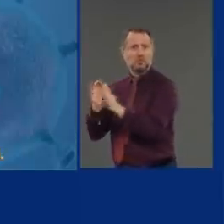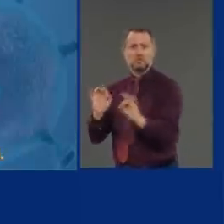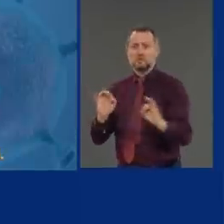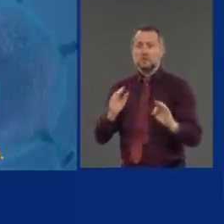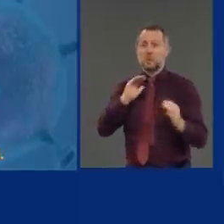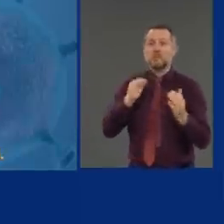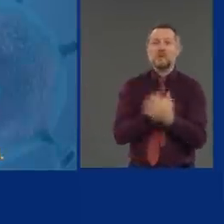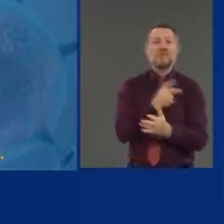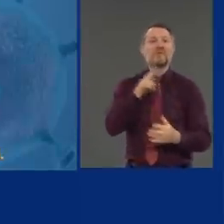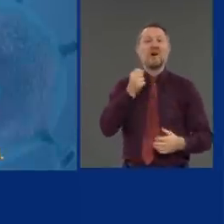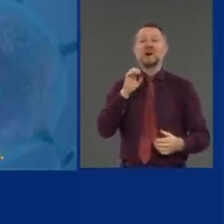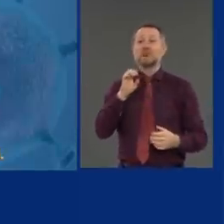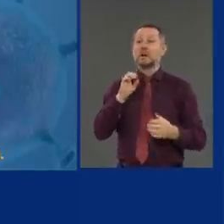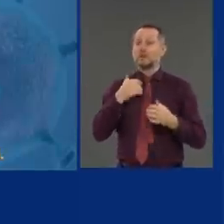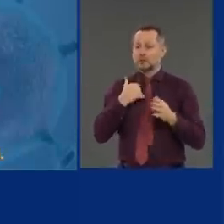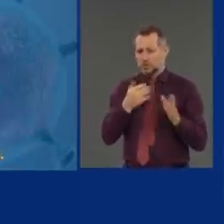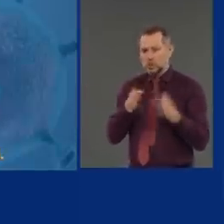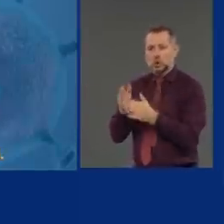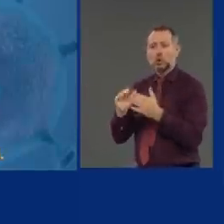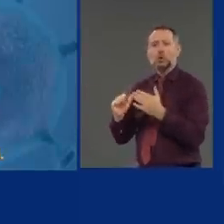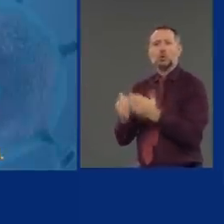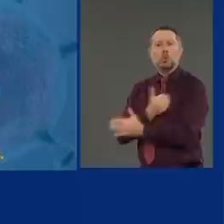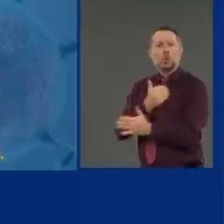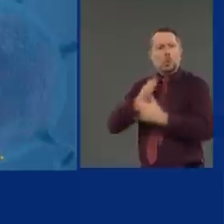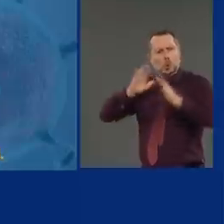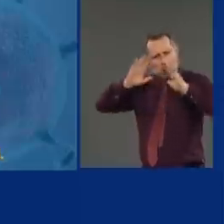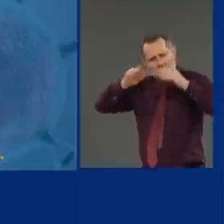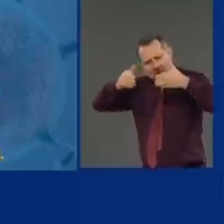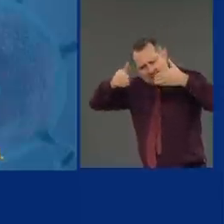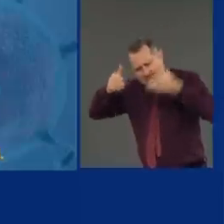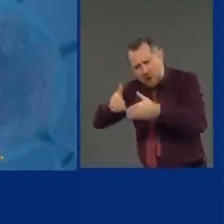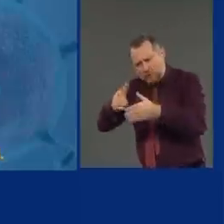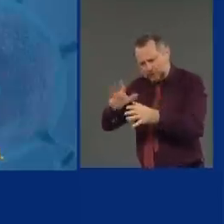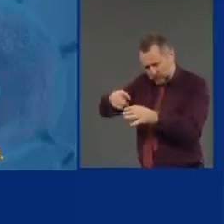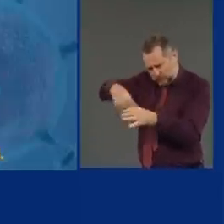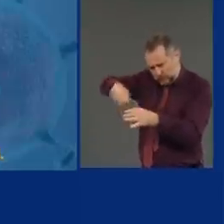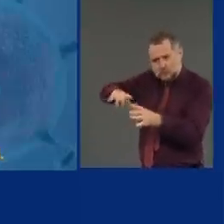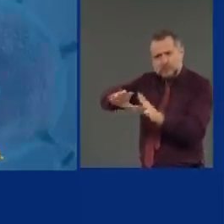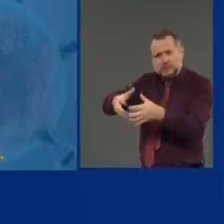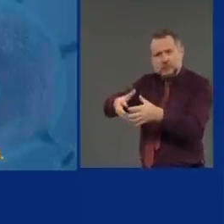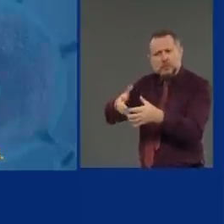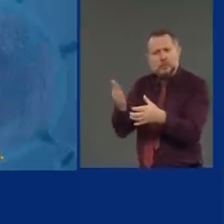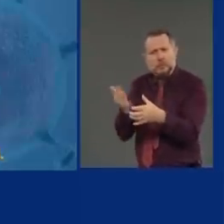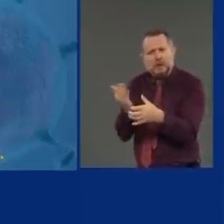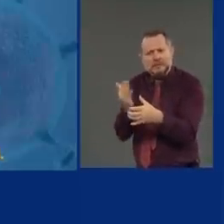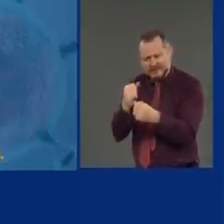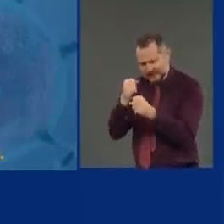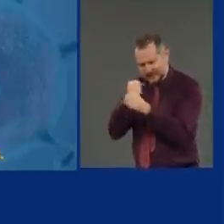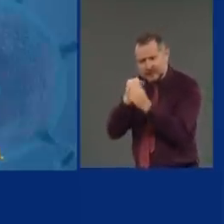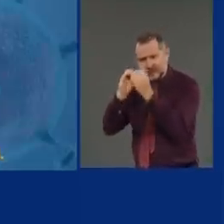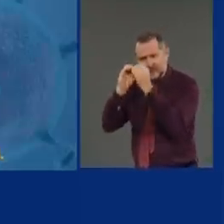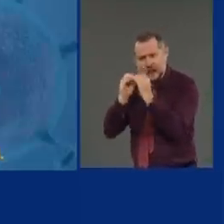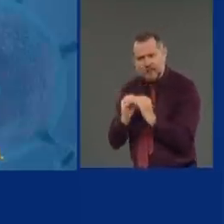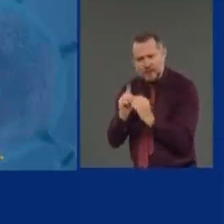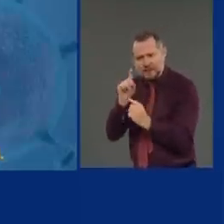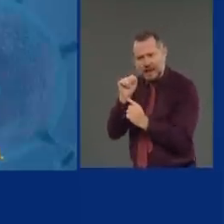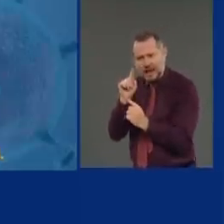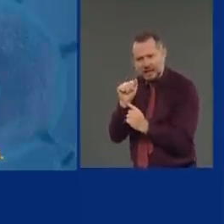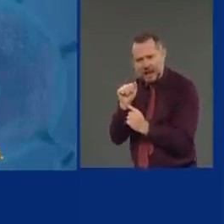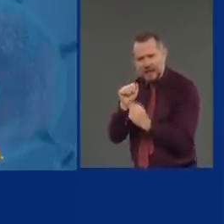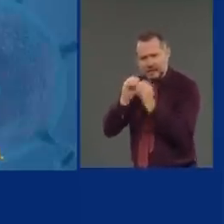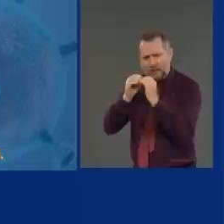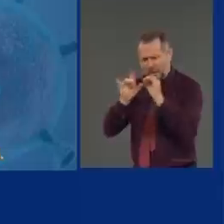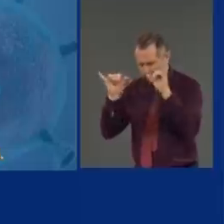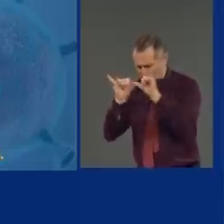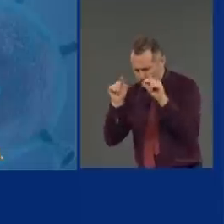focus. And again, the focus is watching the data, watching the metrics, watching the numbers. We're not doing this